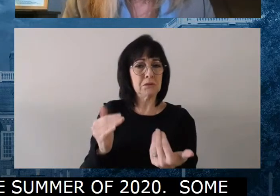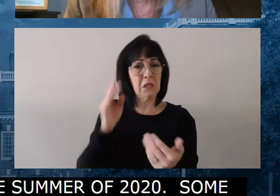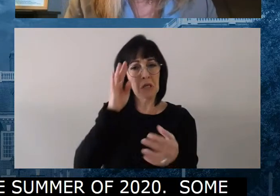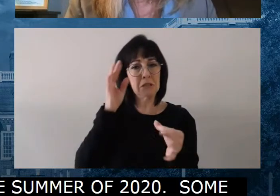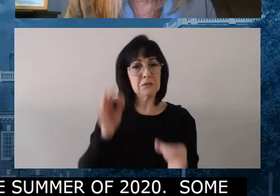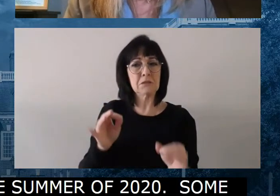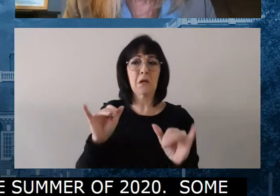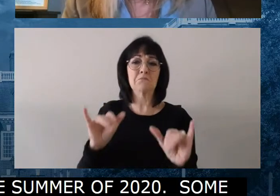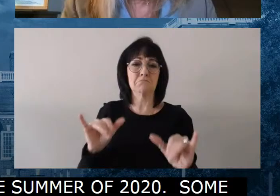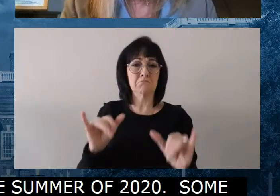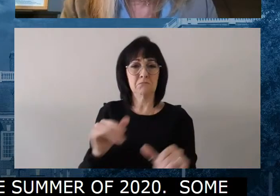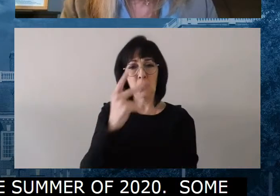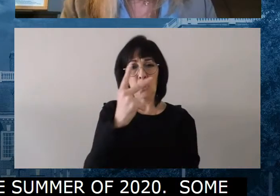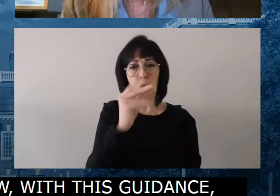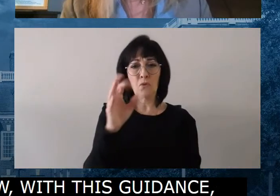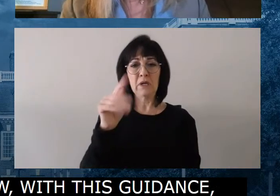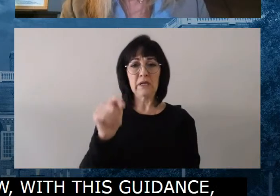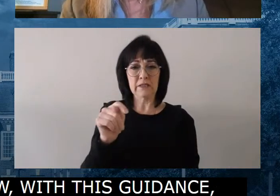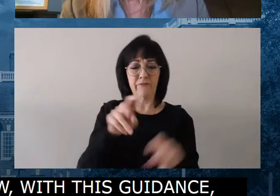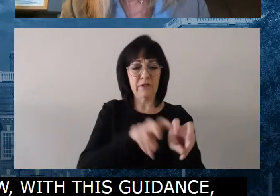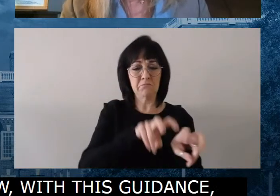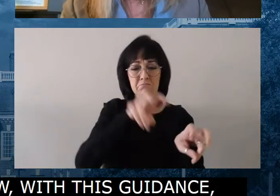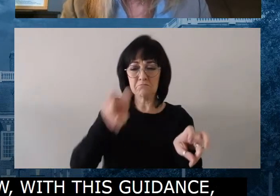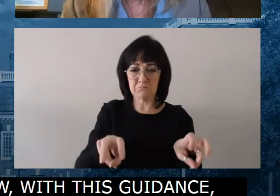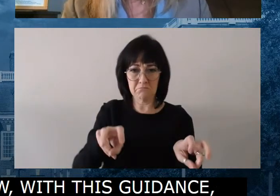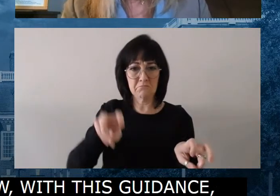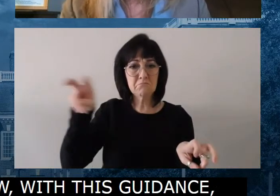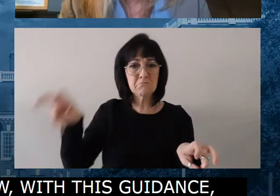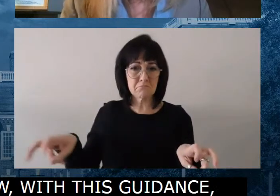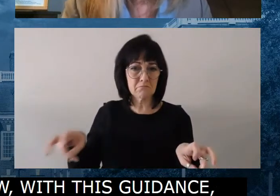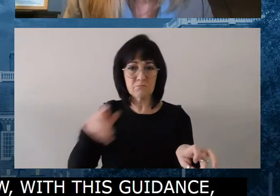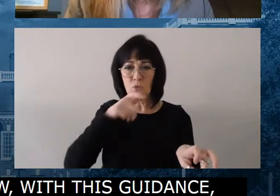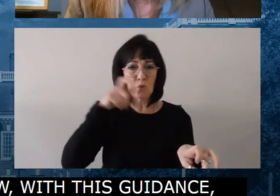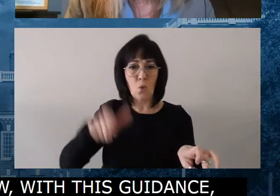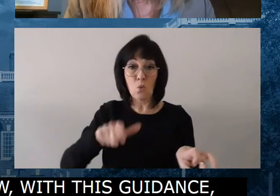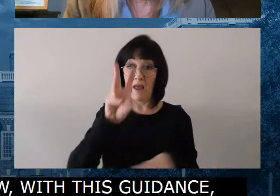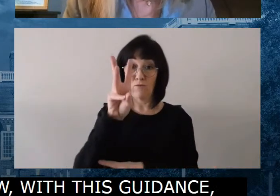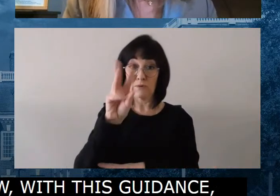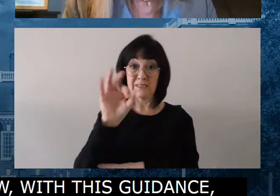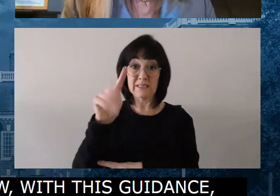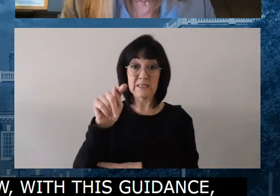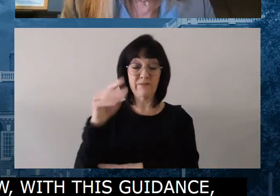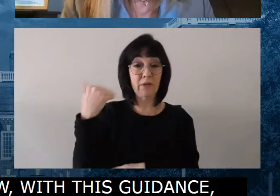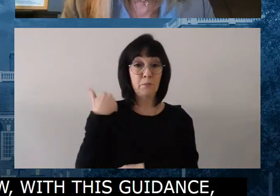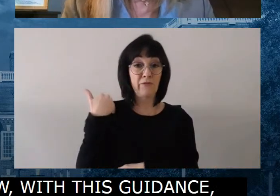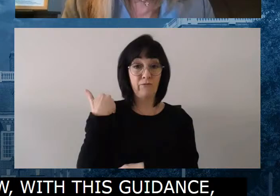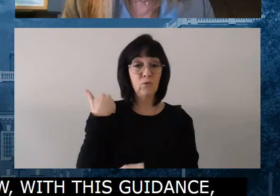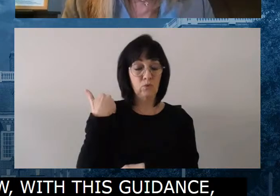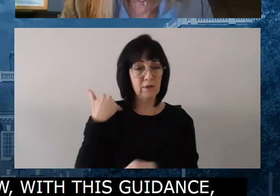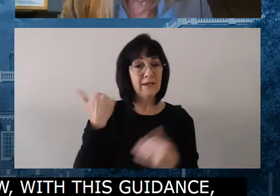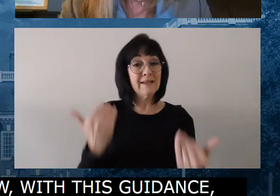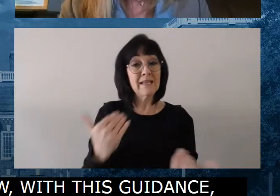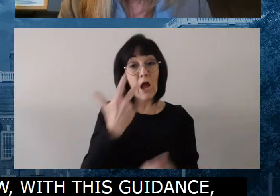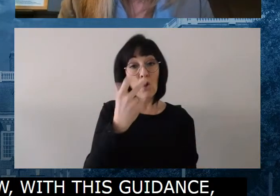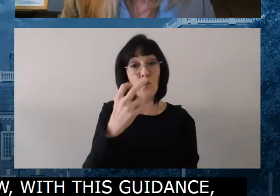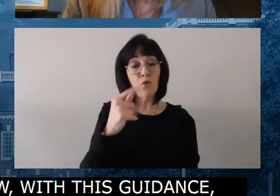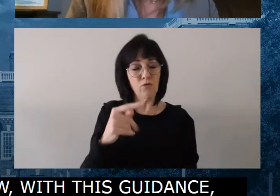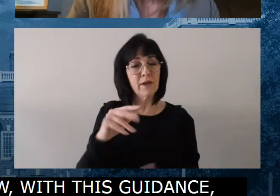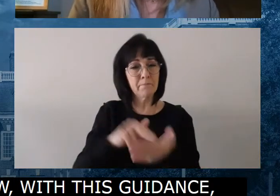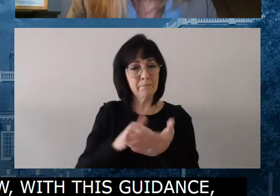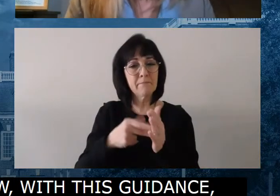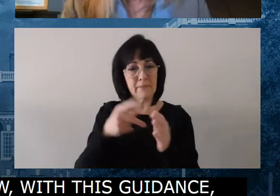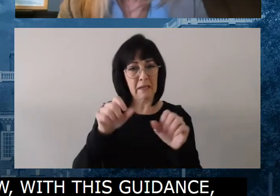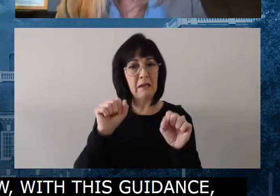hopefully all schools will feel more comfortable going with the 3 feet, knowing that they can get more kids in the classroom.